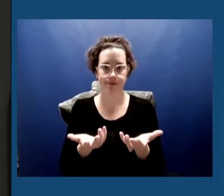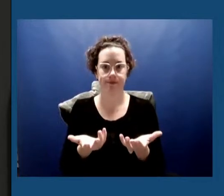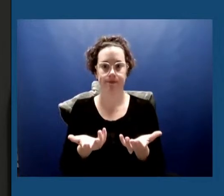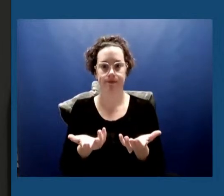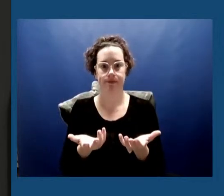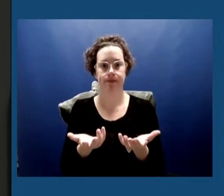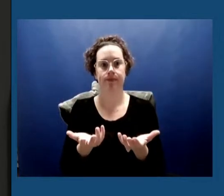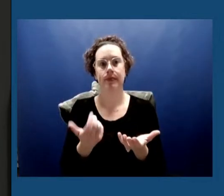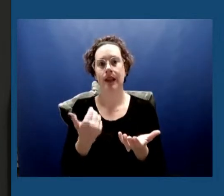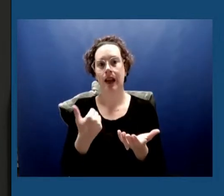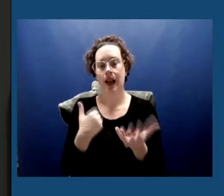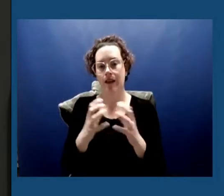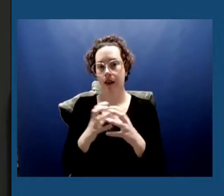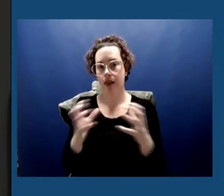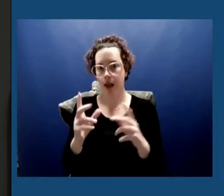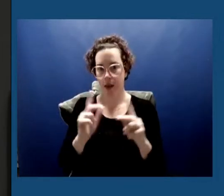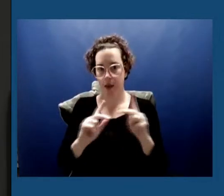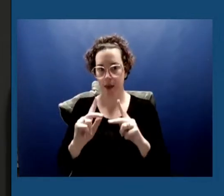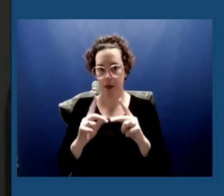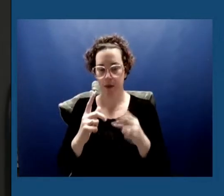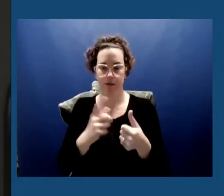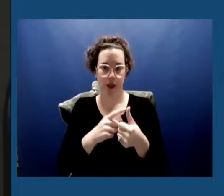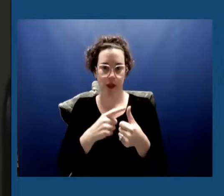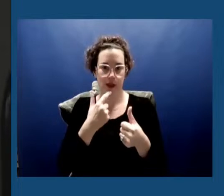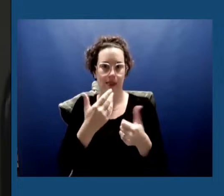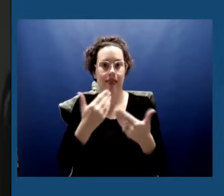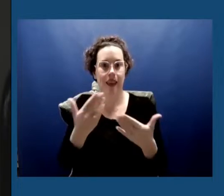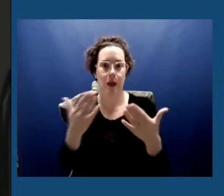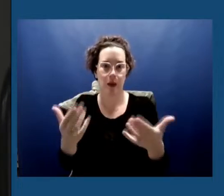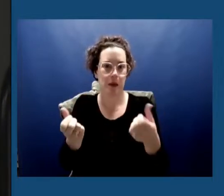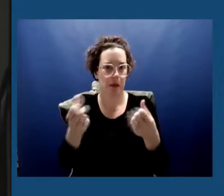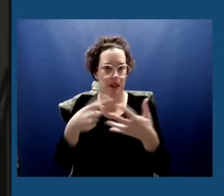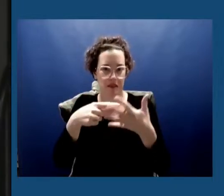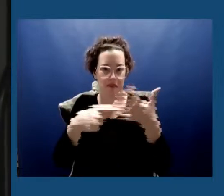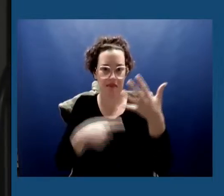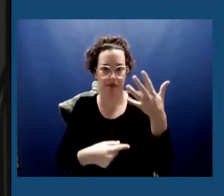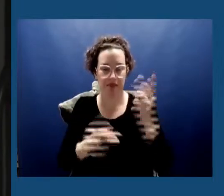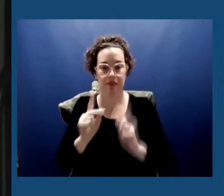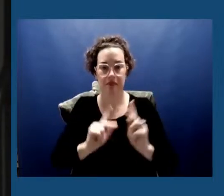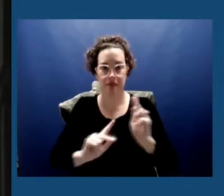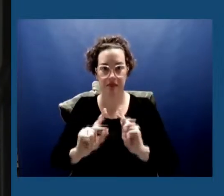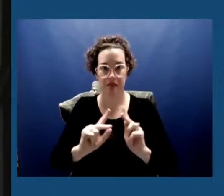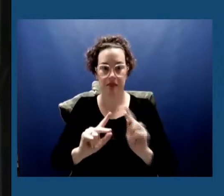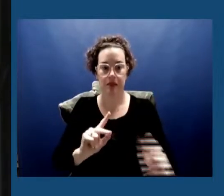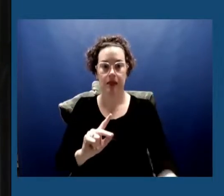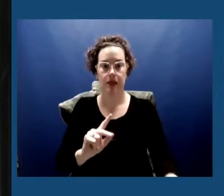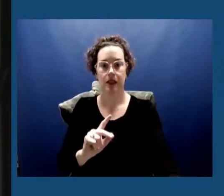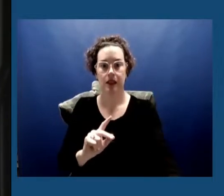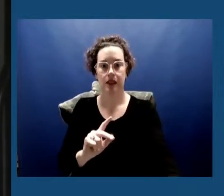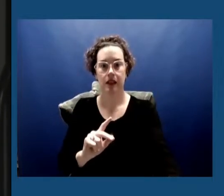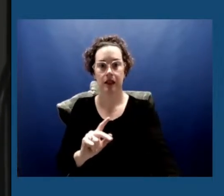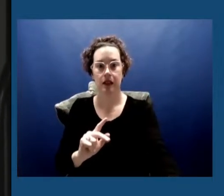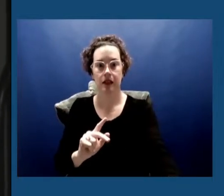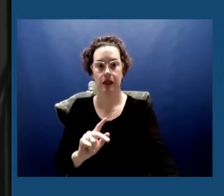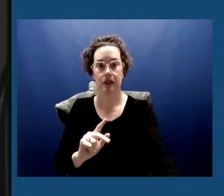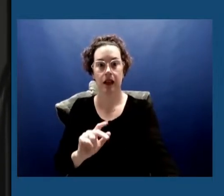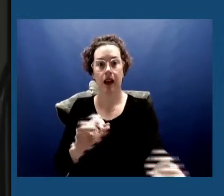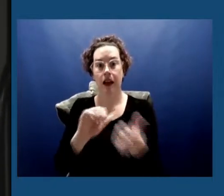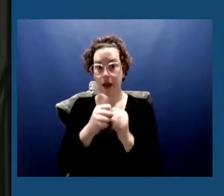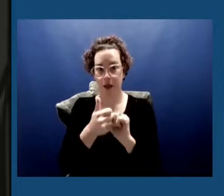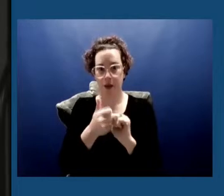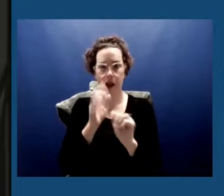I have a lot of people to thank too. And I'm going to do that in the context of a couple of things I'm going to say.